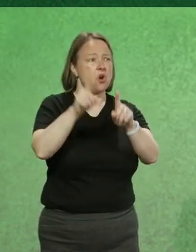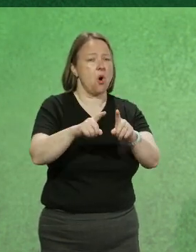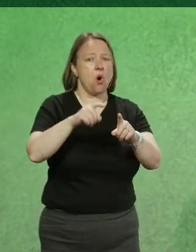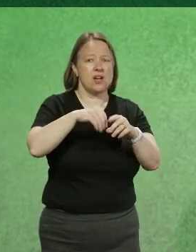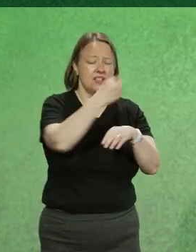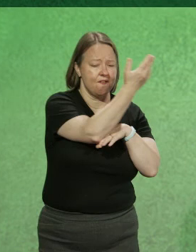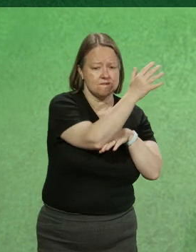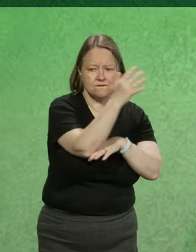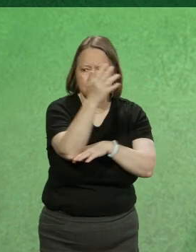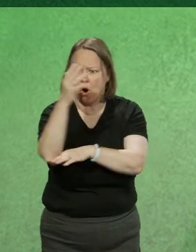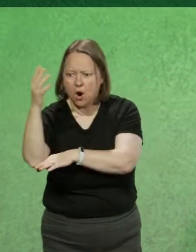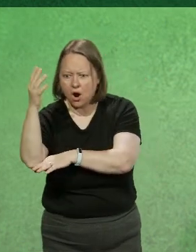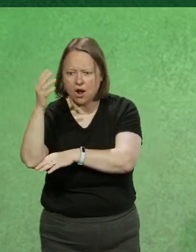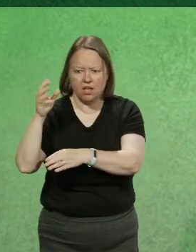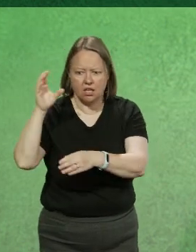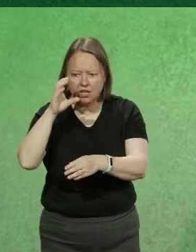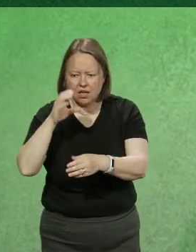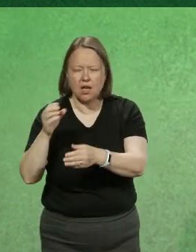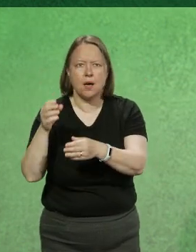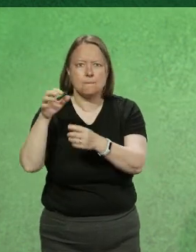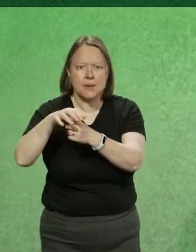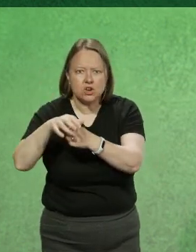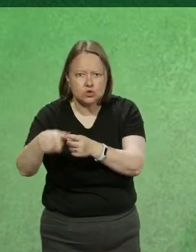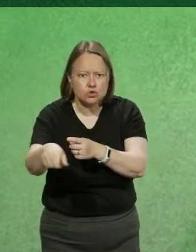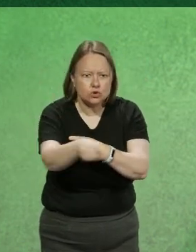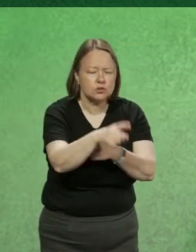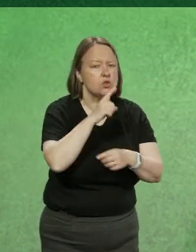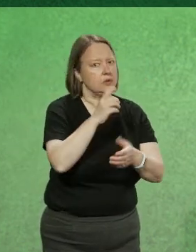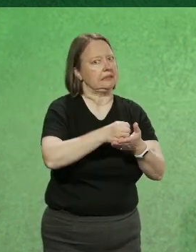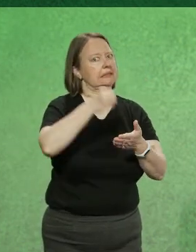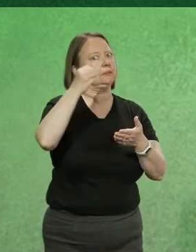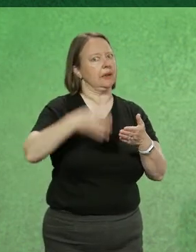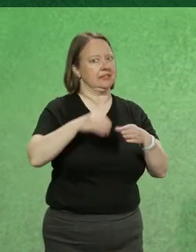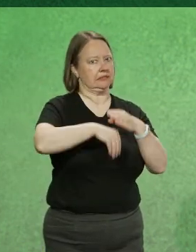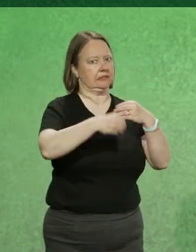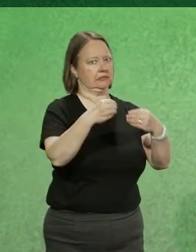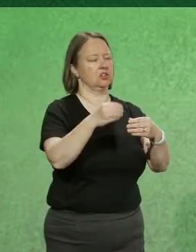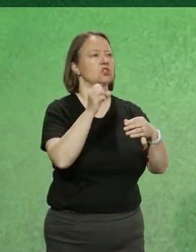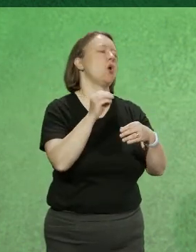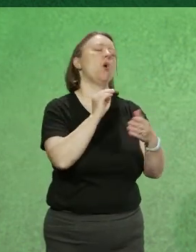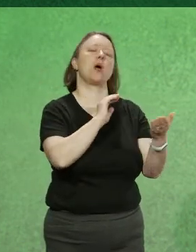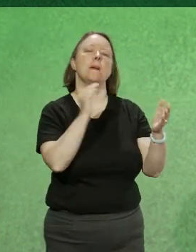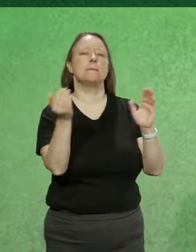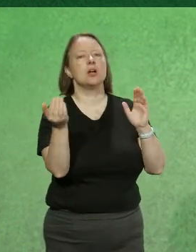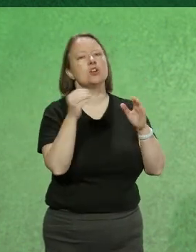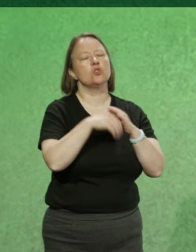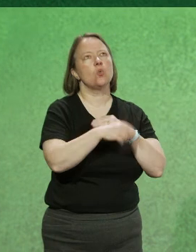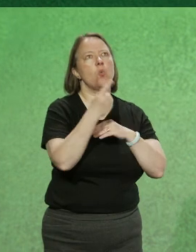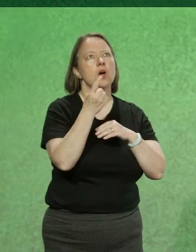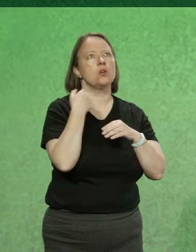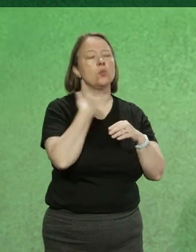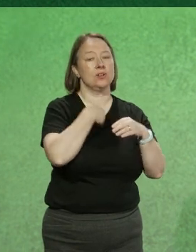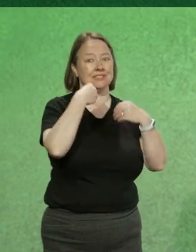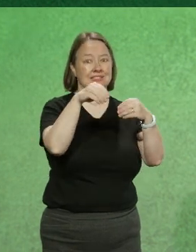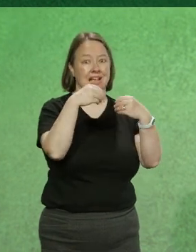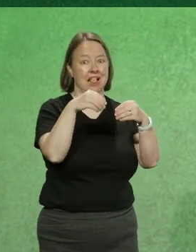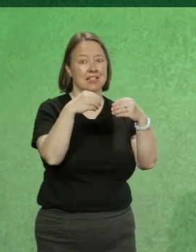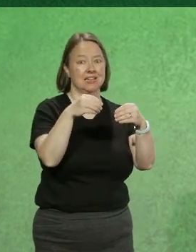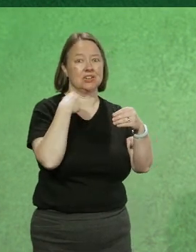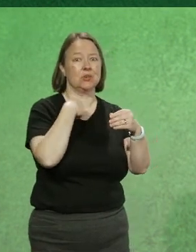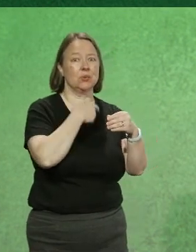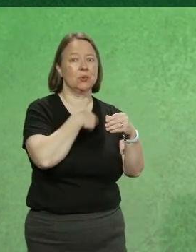forest and get these mushrooms, so they are very expensive. So comparing it to the ones that we are selling, that we